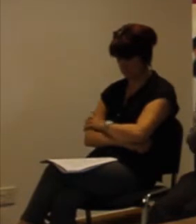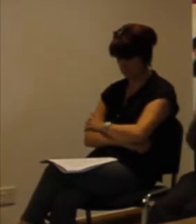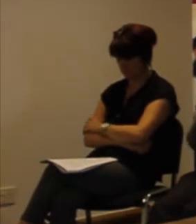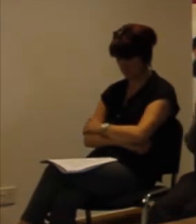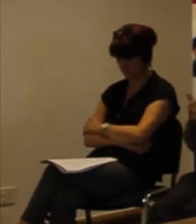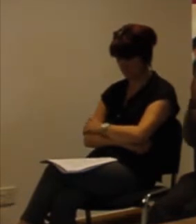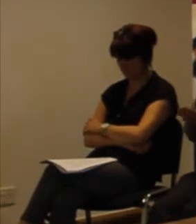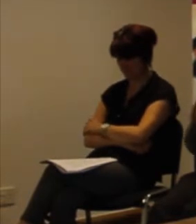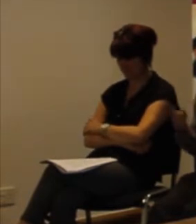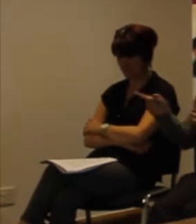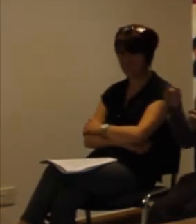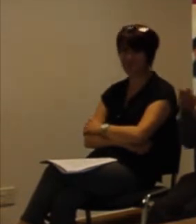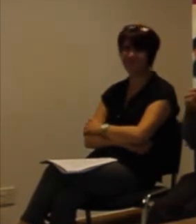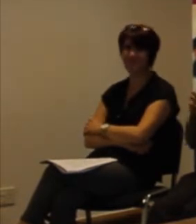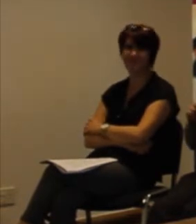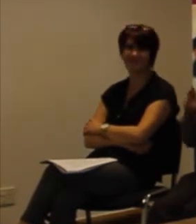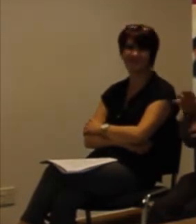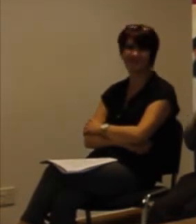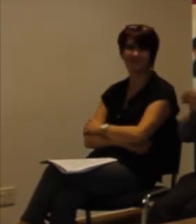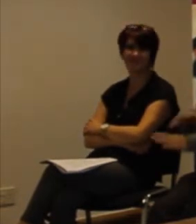instructions. So